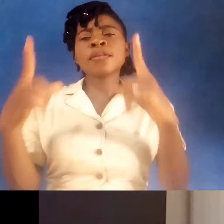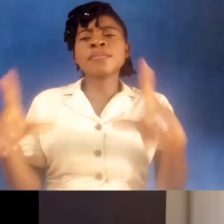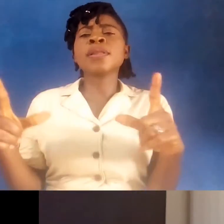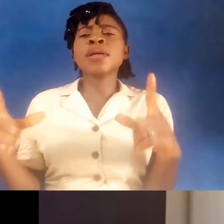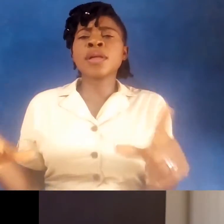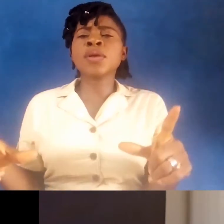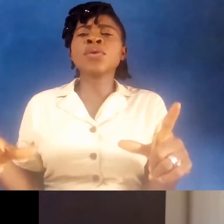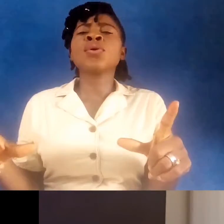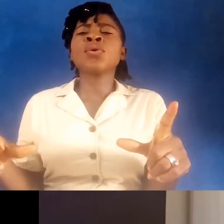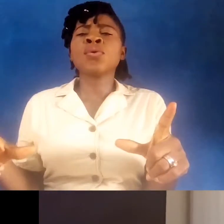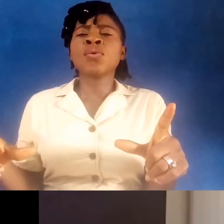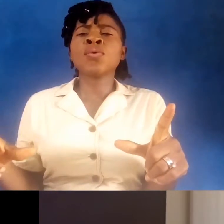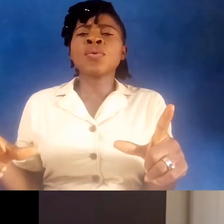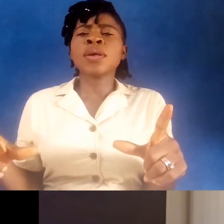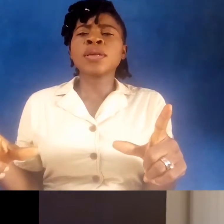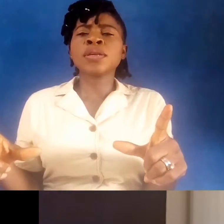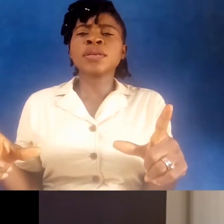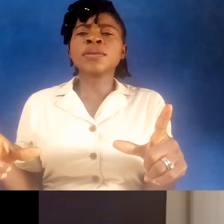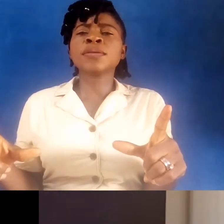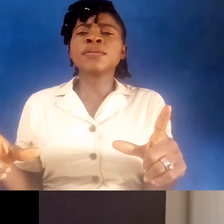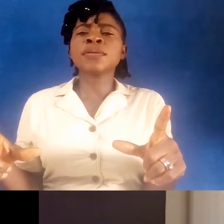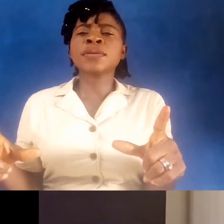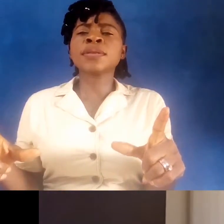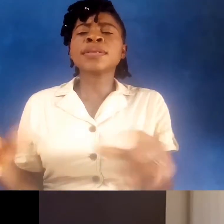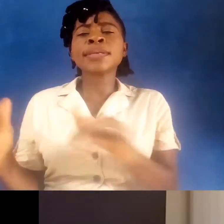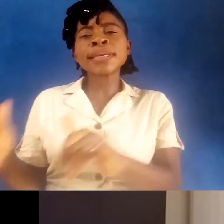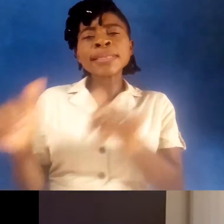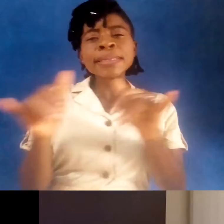gestures play in spoken languages also.